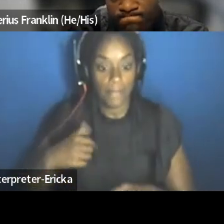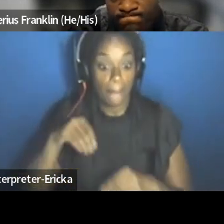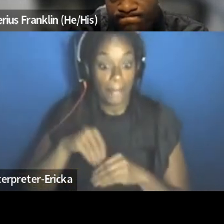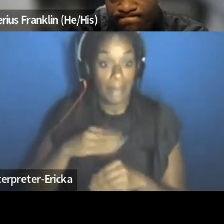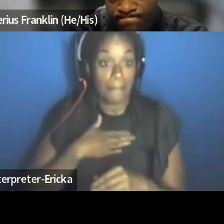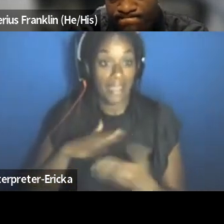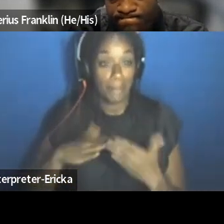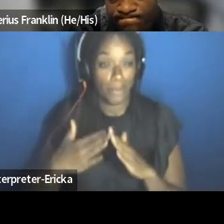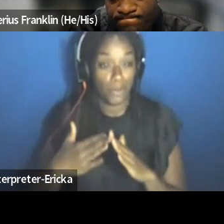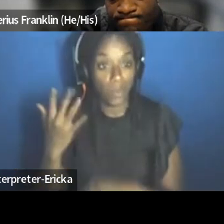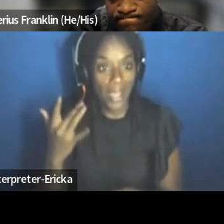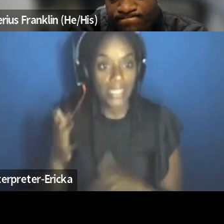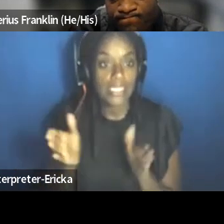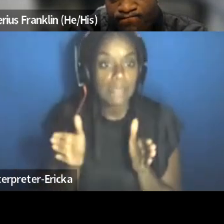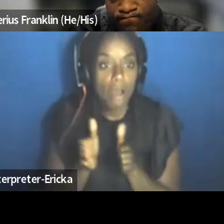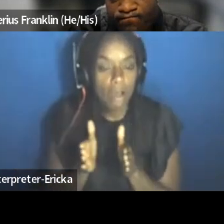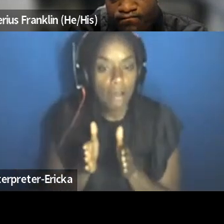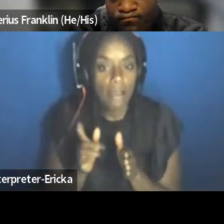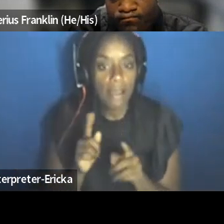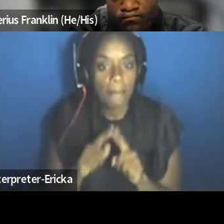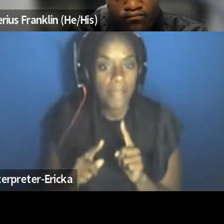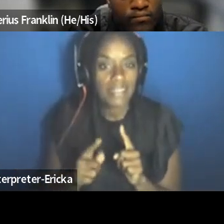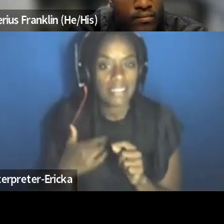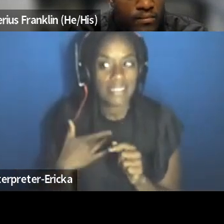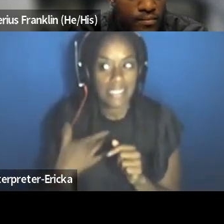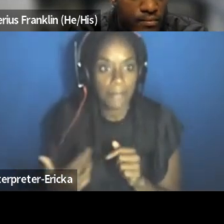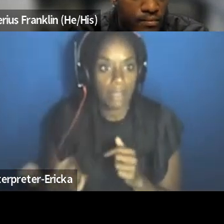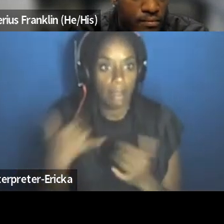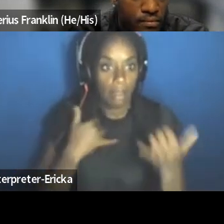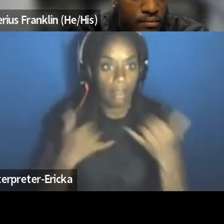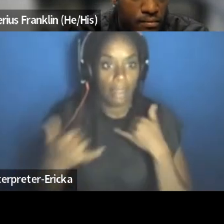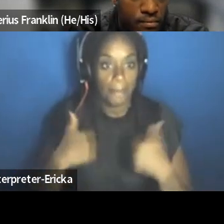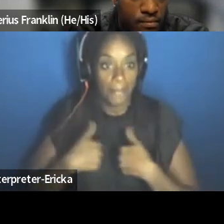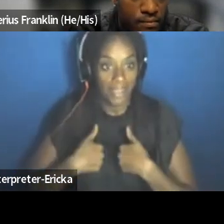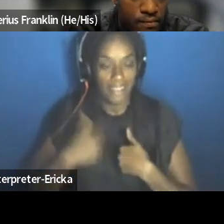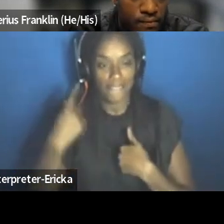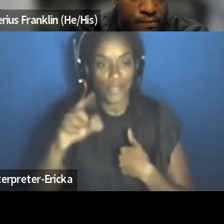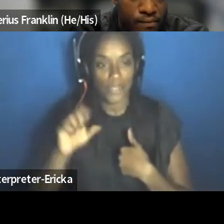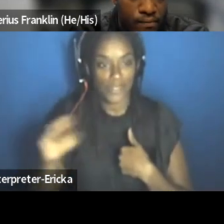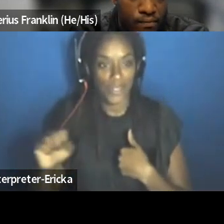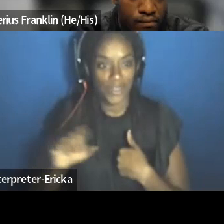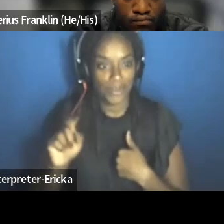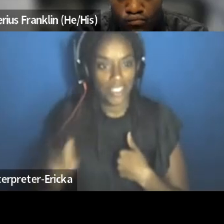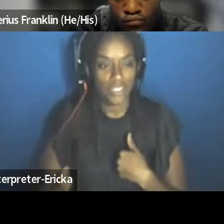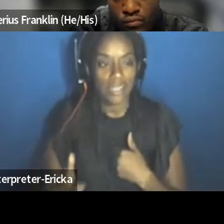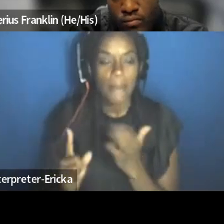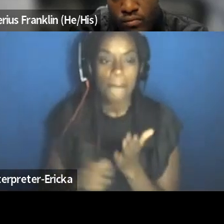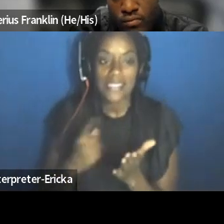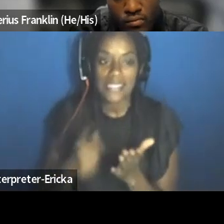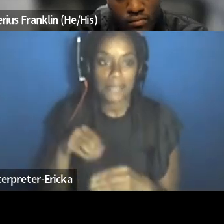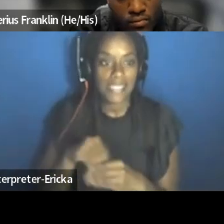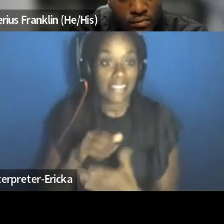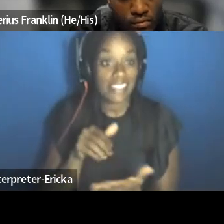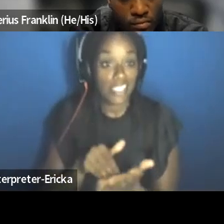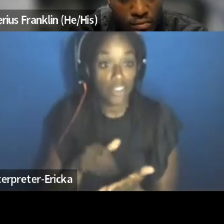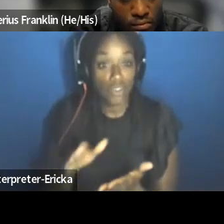it's small, the person that everybody calls when they have a Social Security question. And I think sometimes within centers, you get a reputation